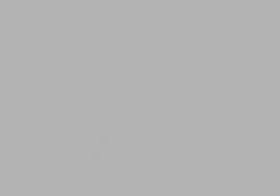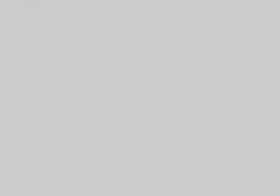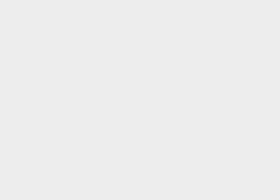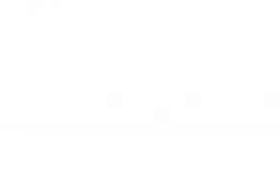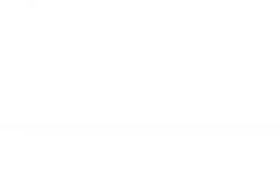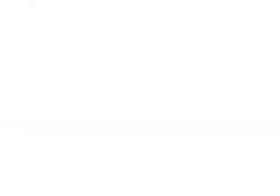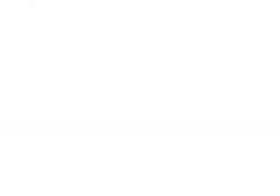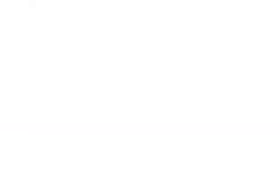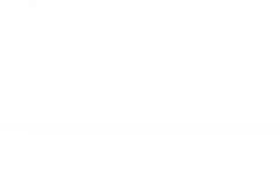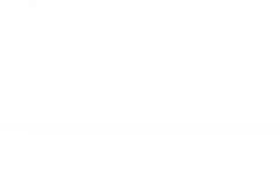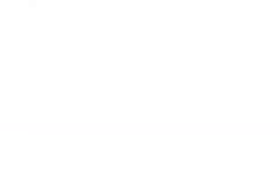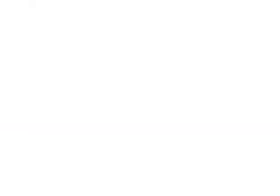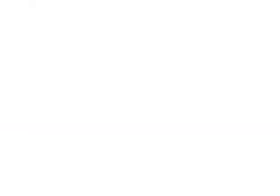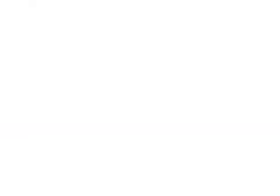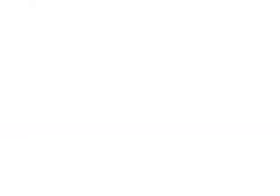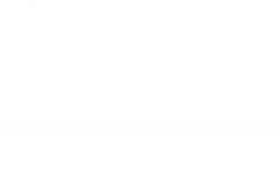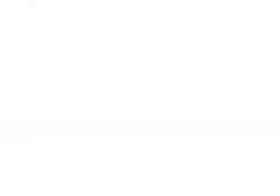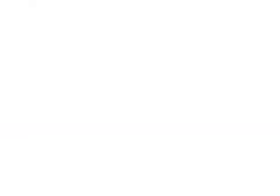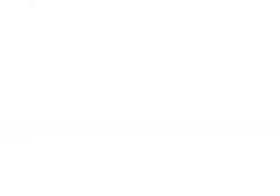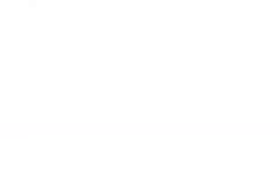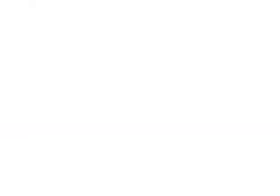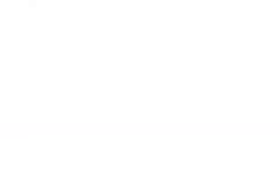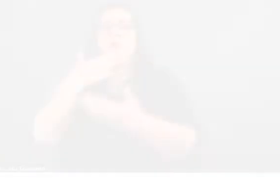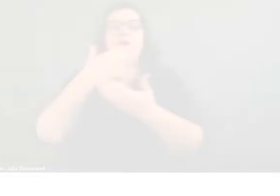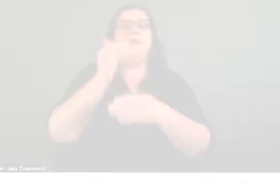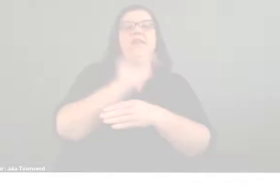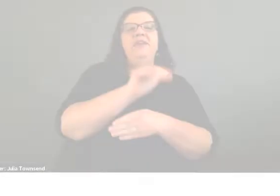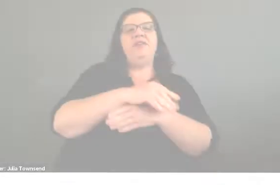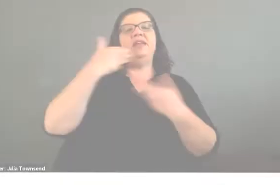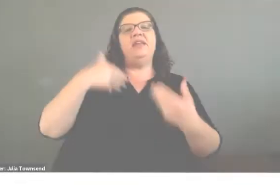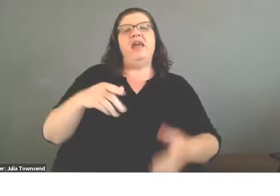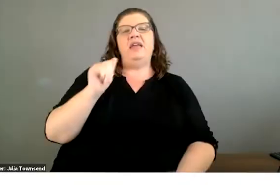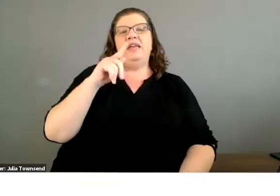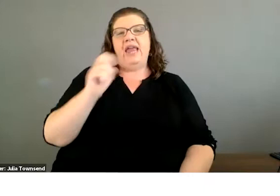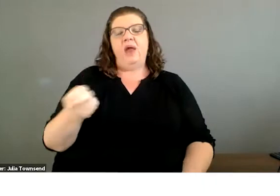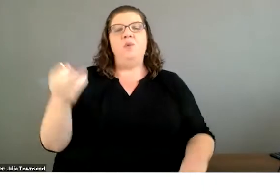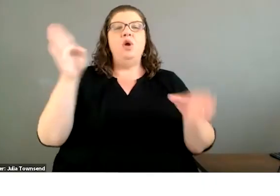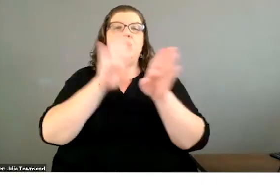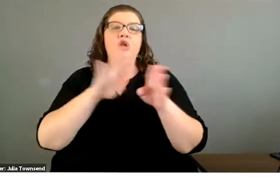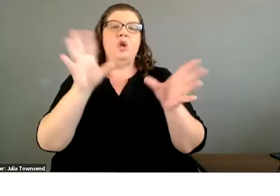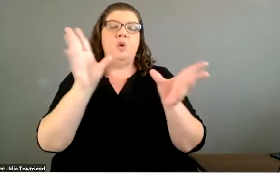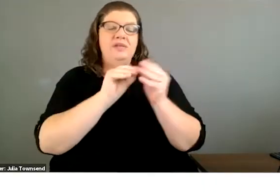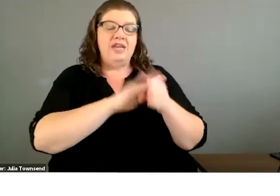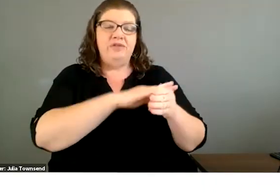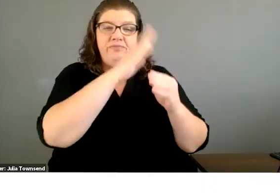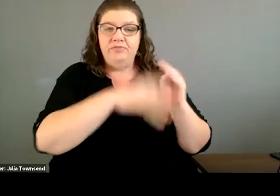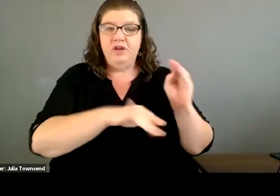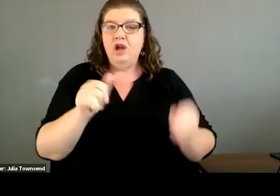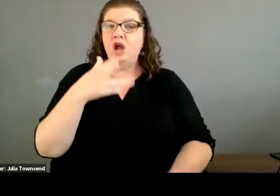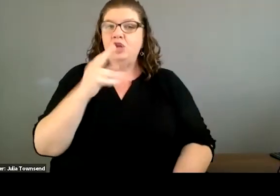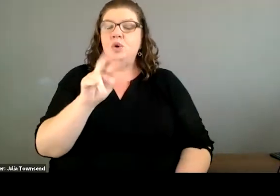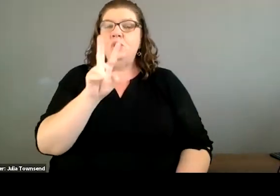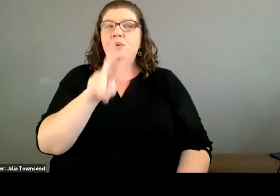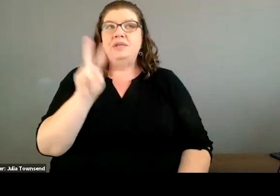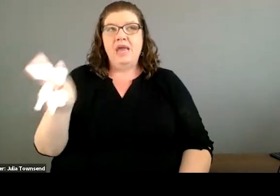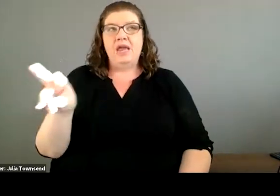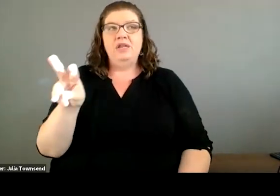Good evening, everyone. I'm Kate Ford, and we have concluded closed session this evening. And on June 22nd, 2021,